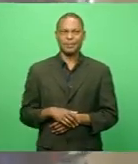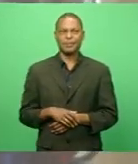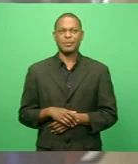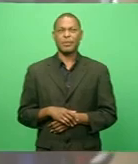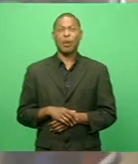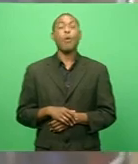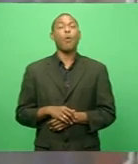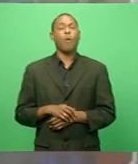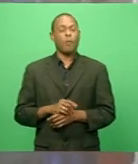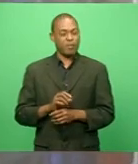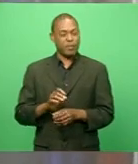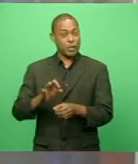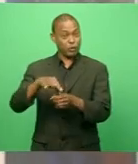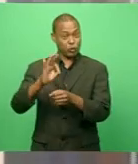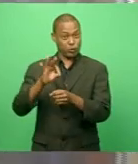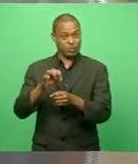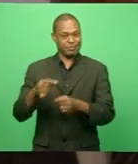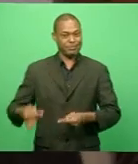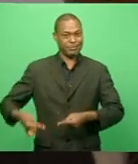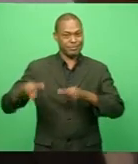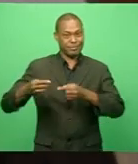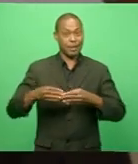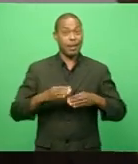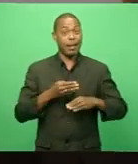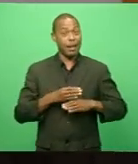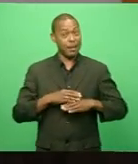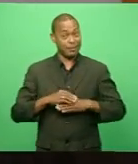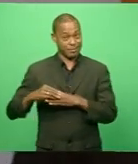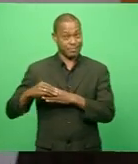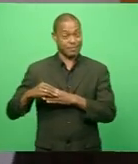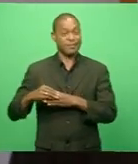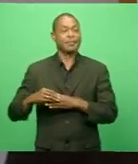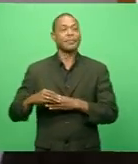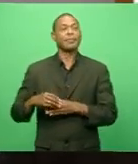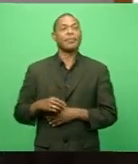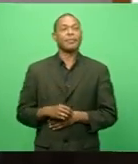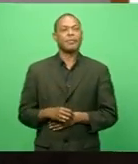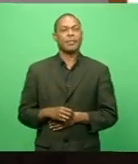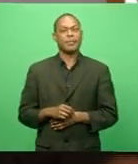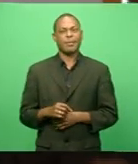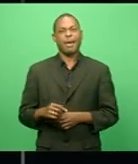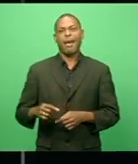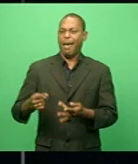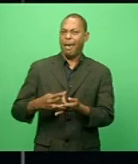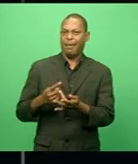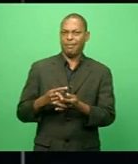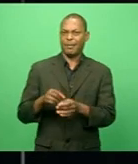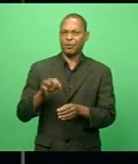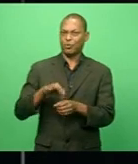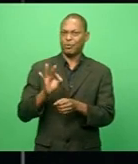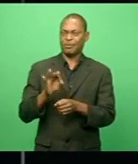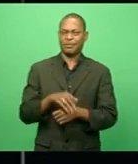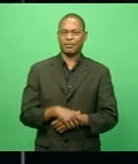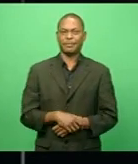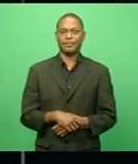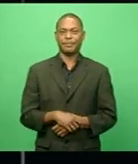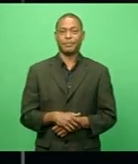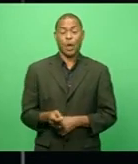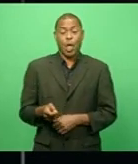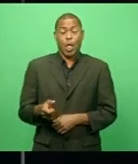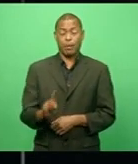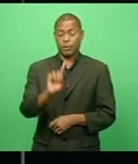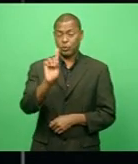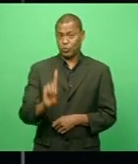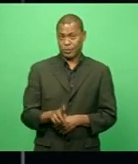Ratu Naingama to become opposition leader, despite the party choice of William Ngavoka. Earlier today, Tuidakau